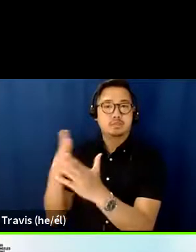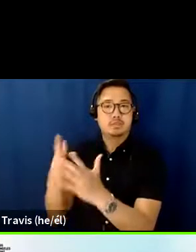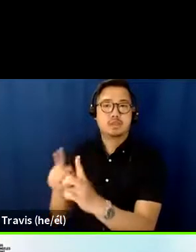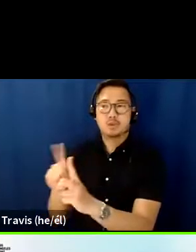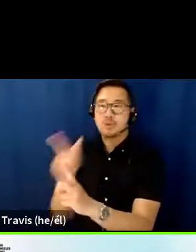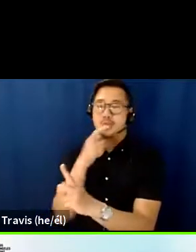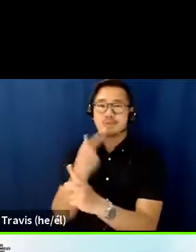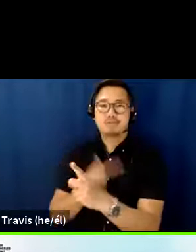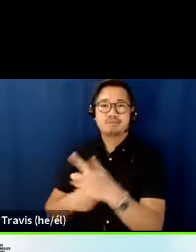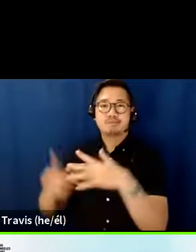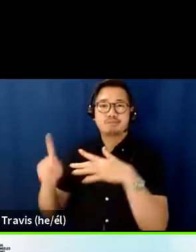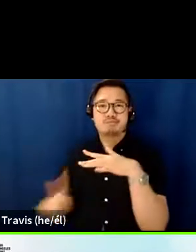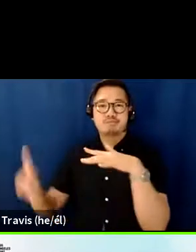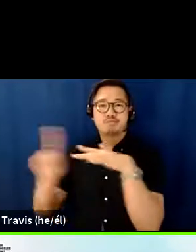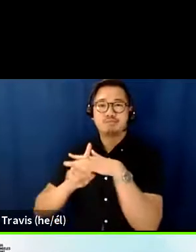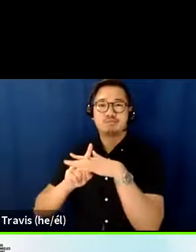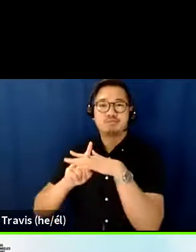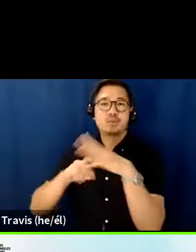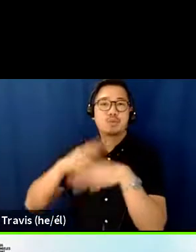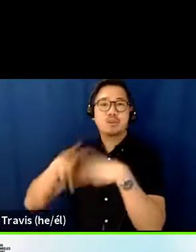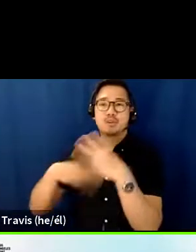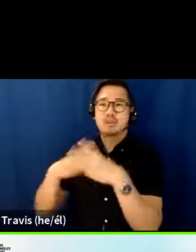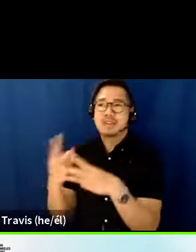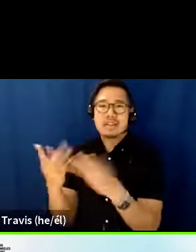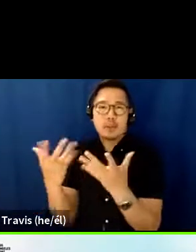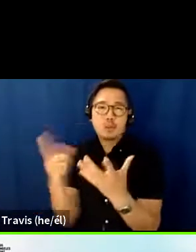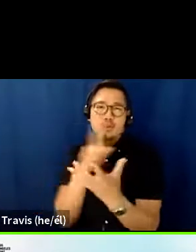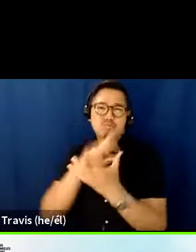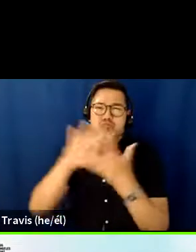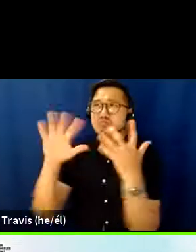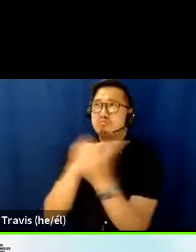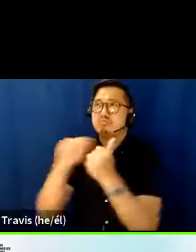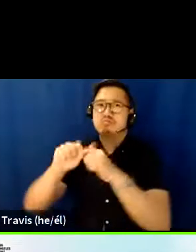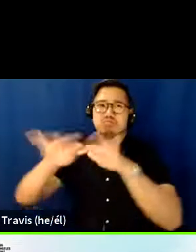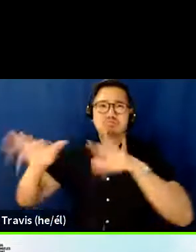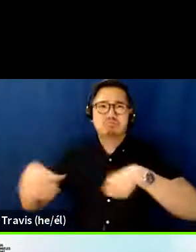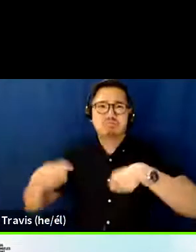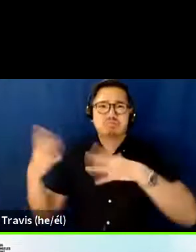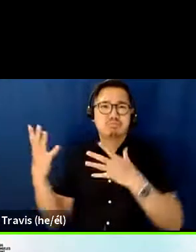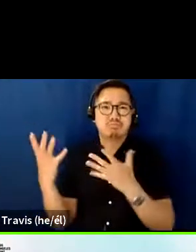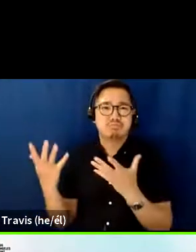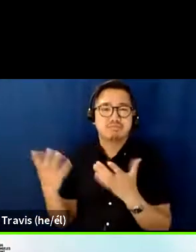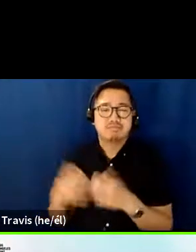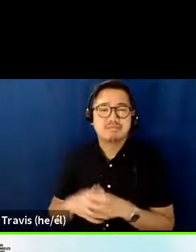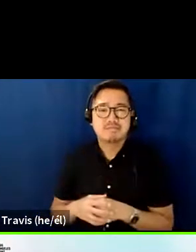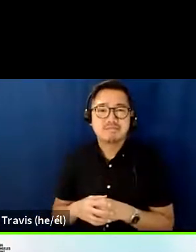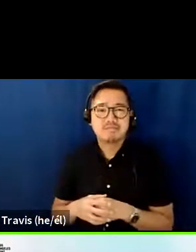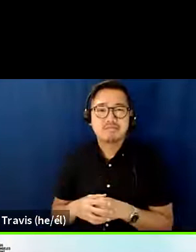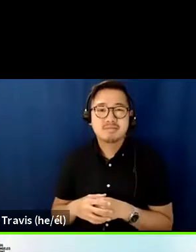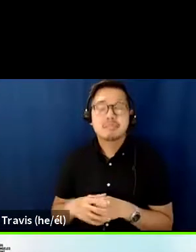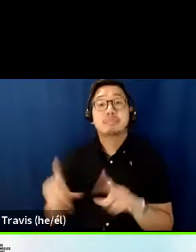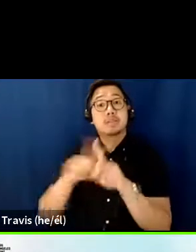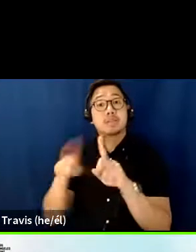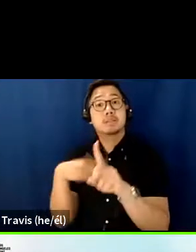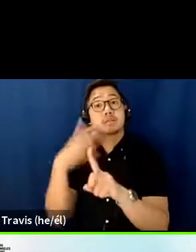this world and they want to tear up shit, right? And they want to, and I mean really in a good way, in the best